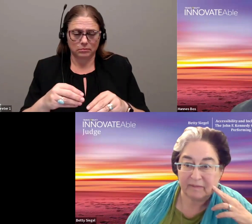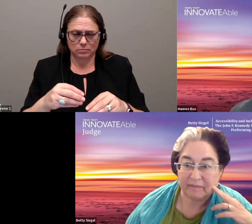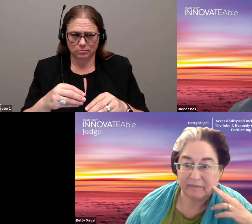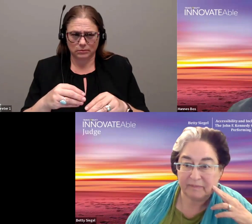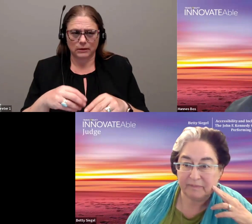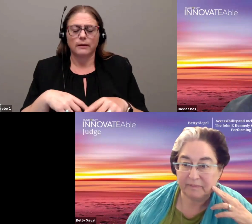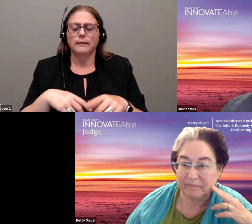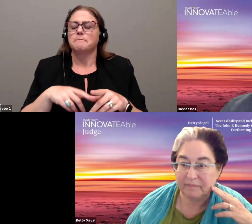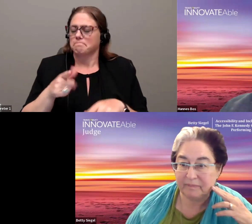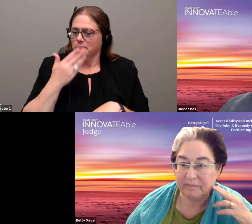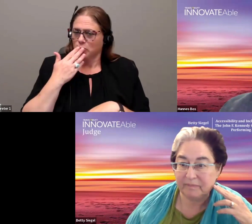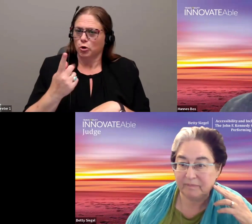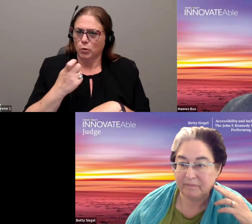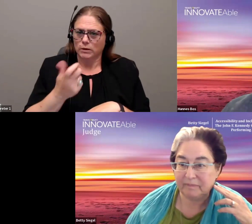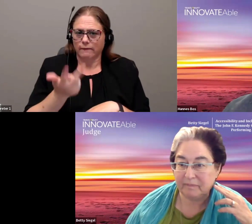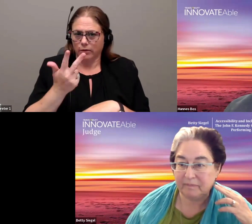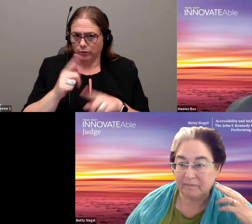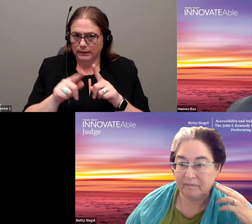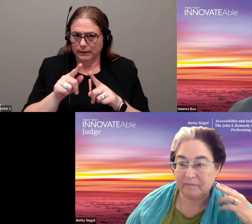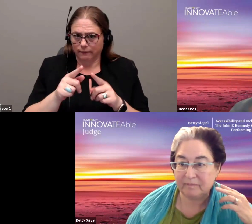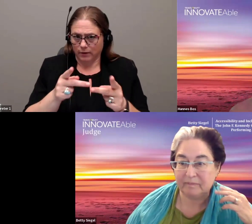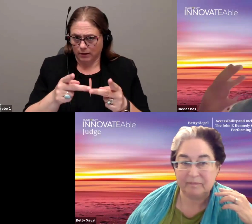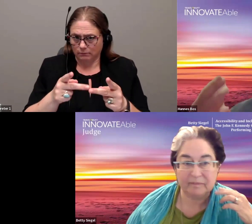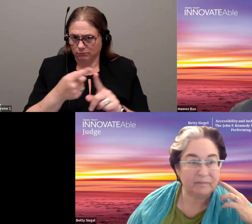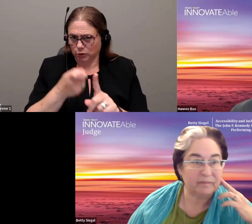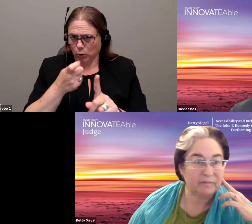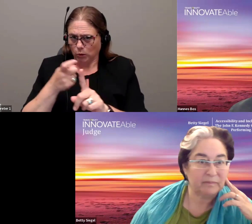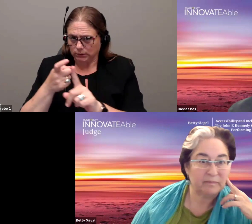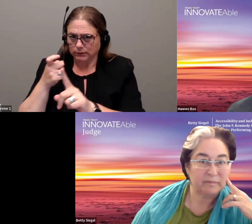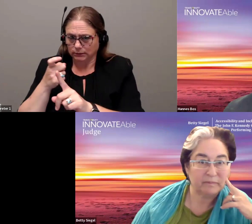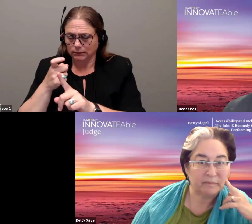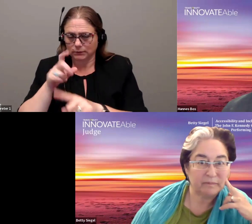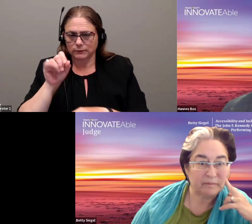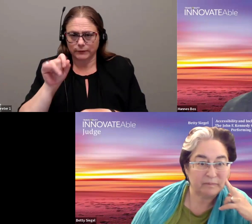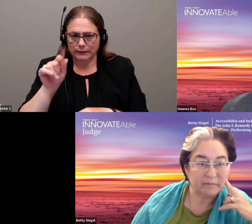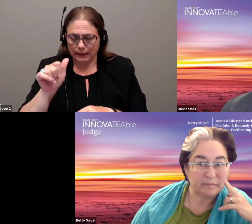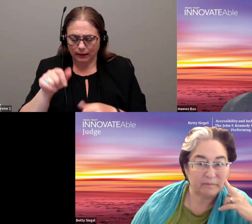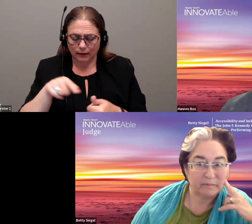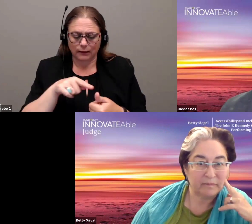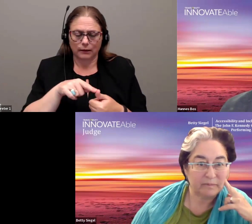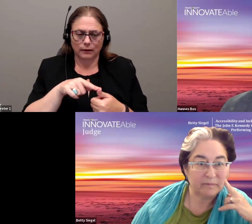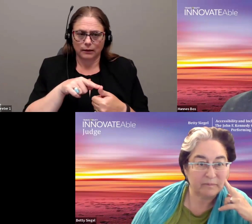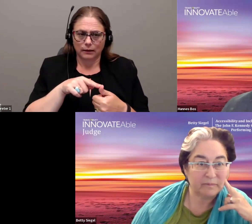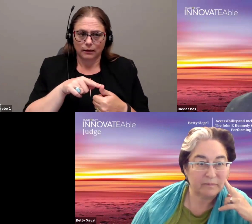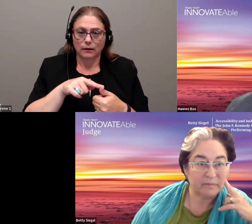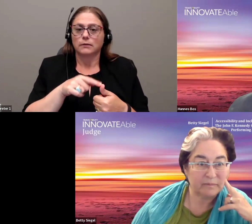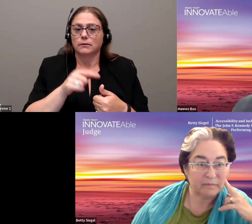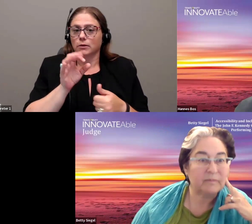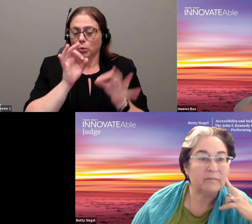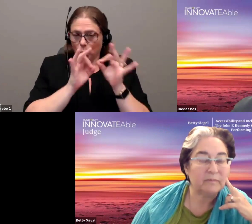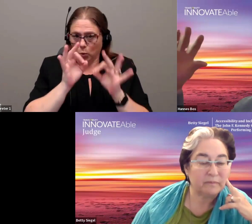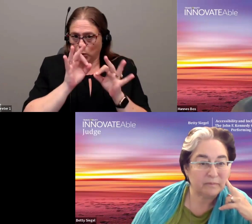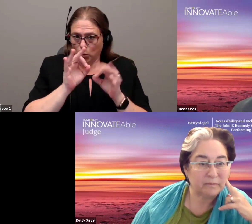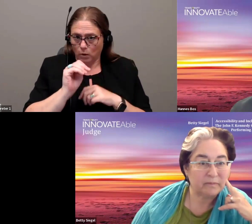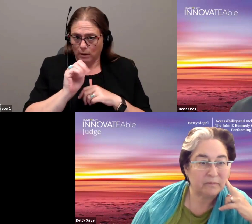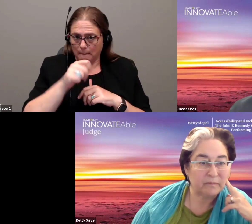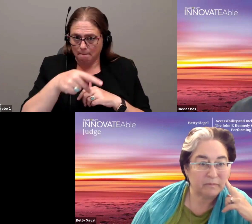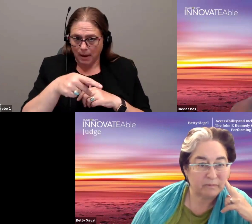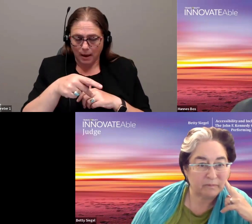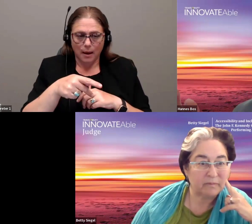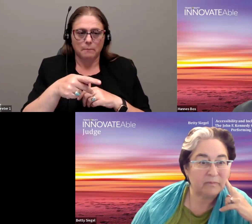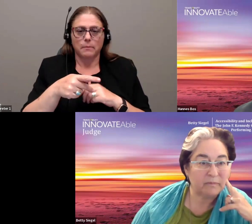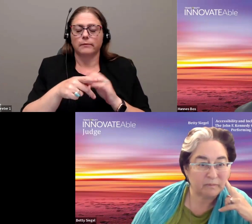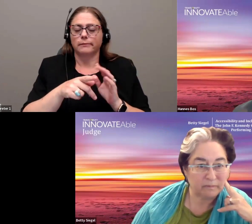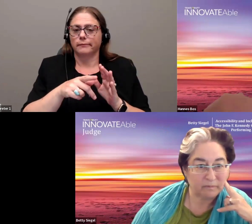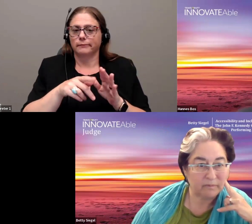we have 3 different data sources. One is we extracted everything from Google Map. So the elevations of the